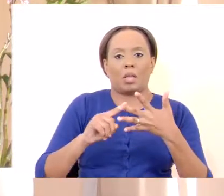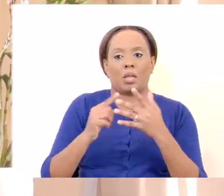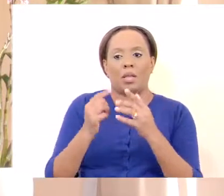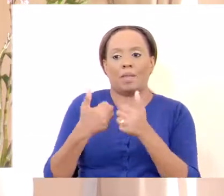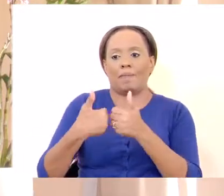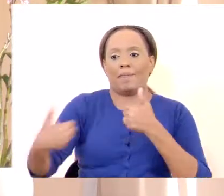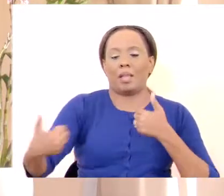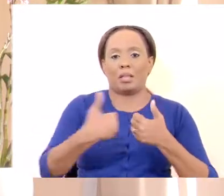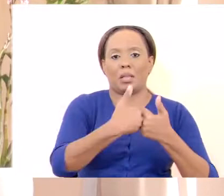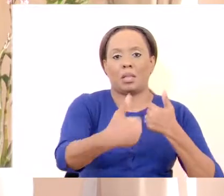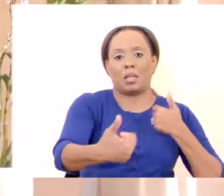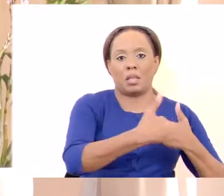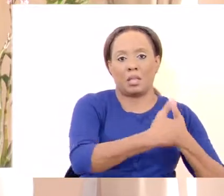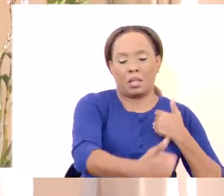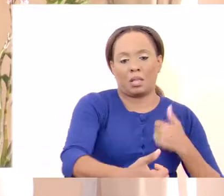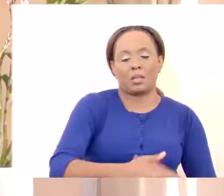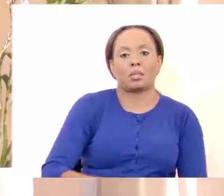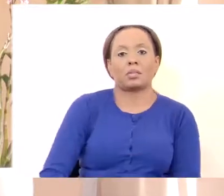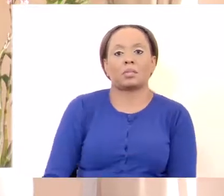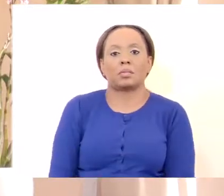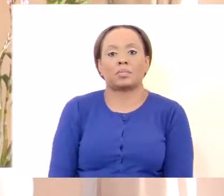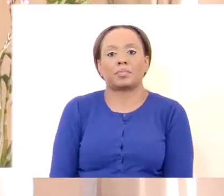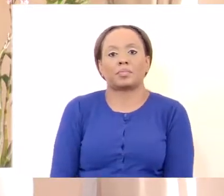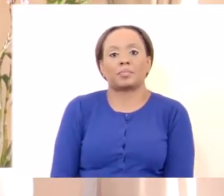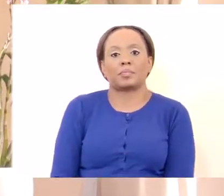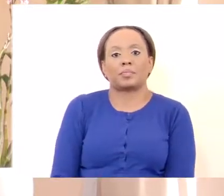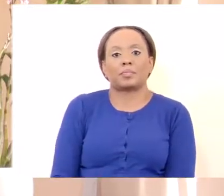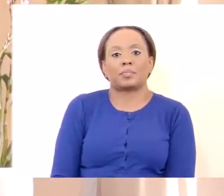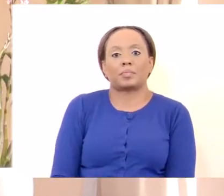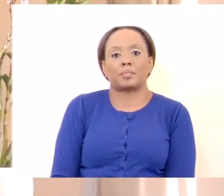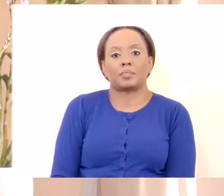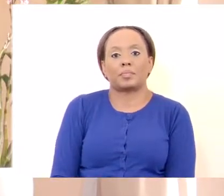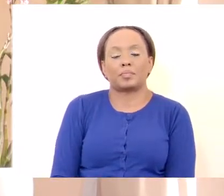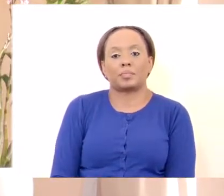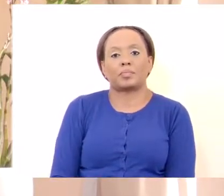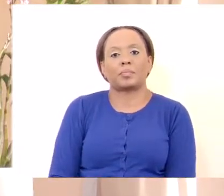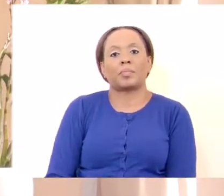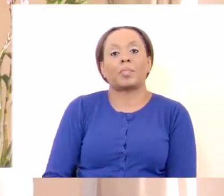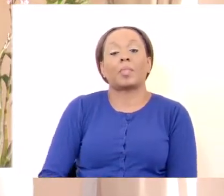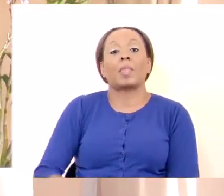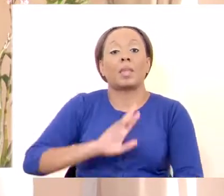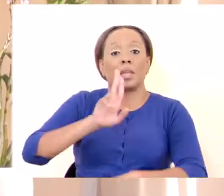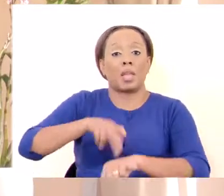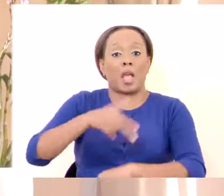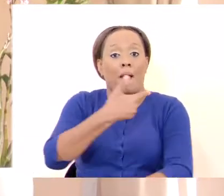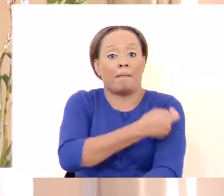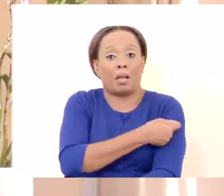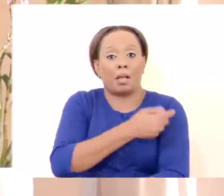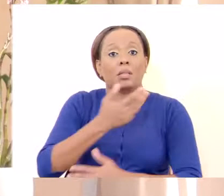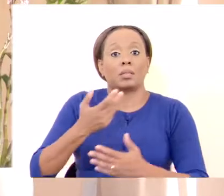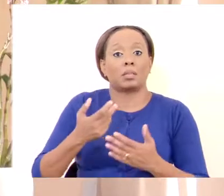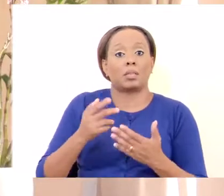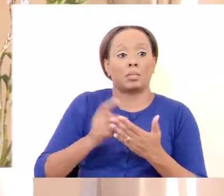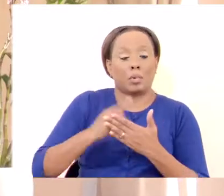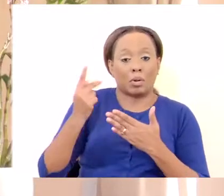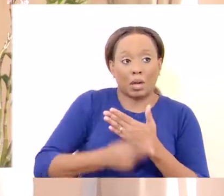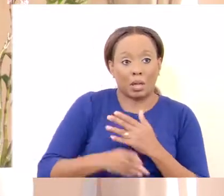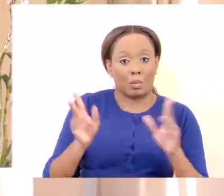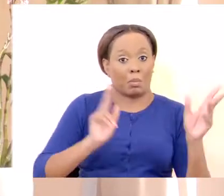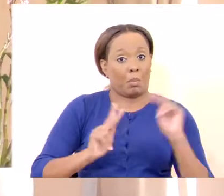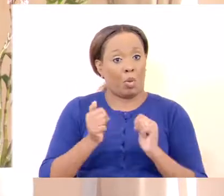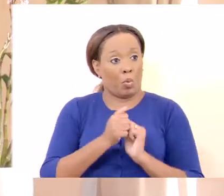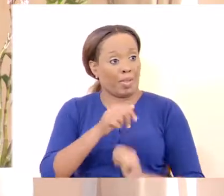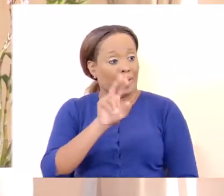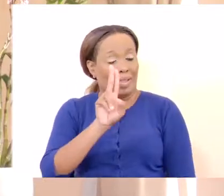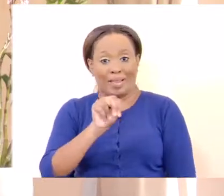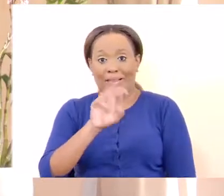national vaccination program to prioritize and protect our frontline workers, persons with NCDs, and